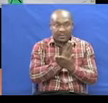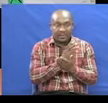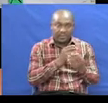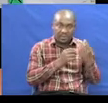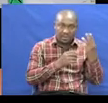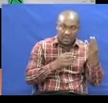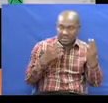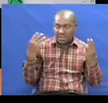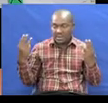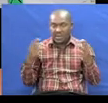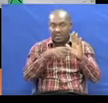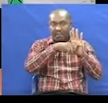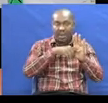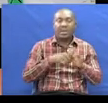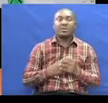after